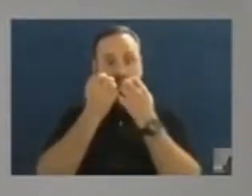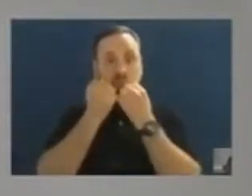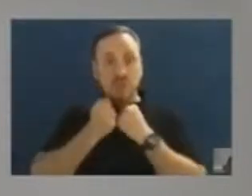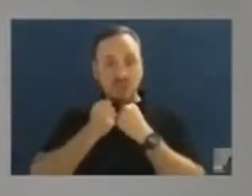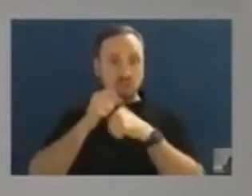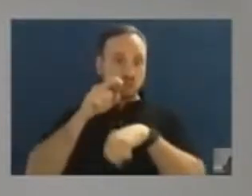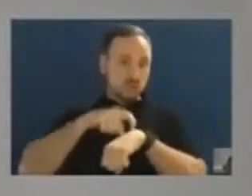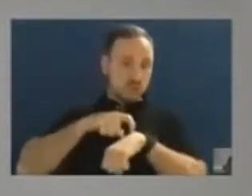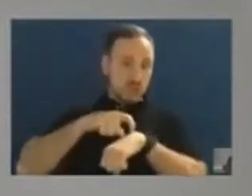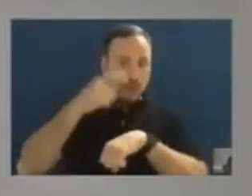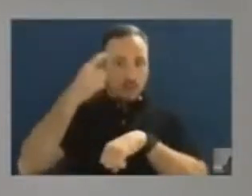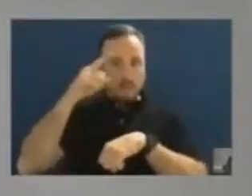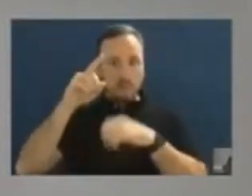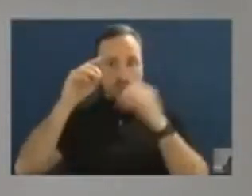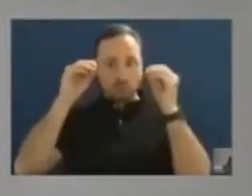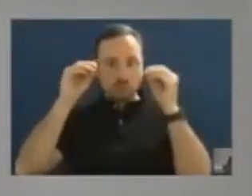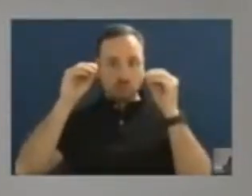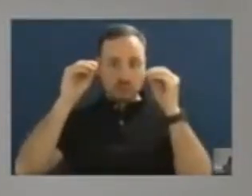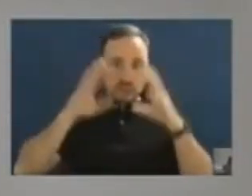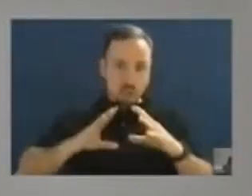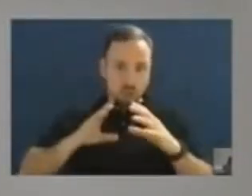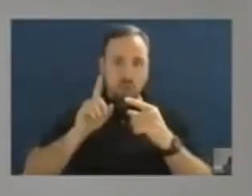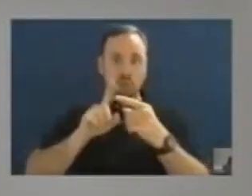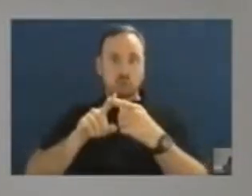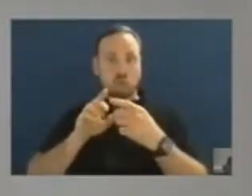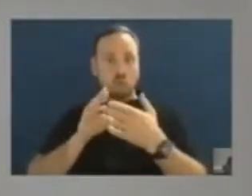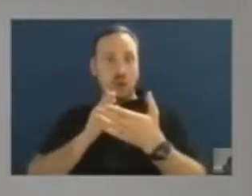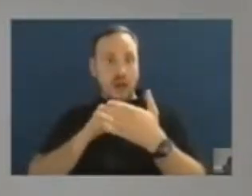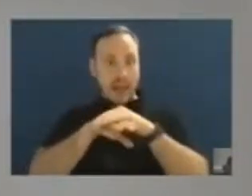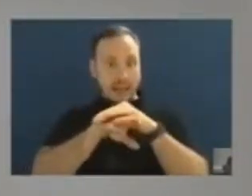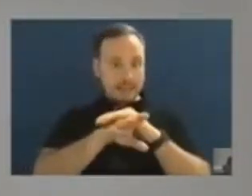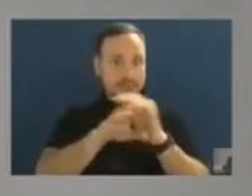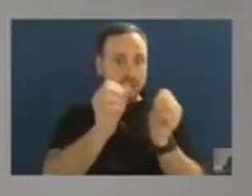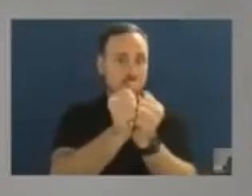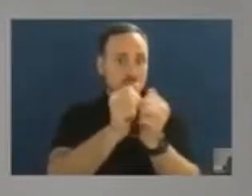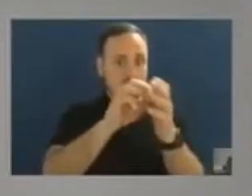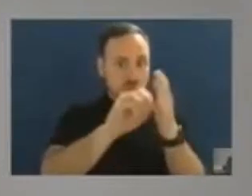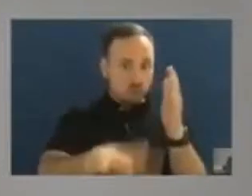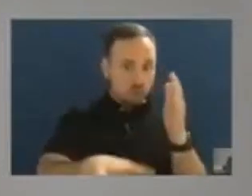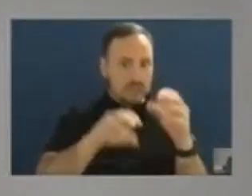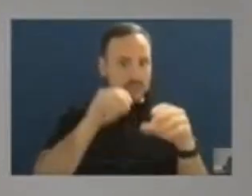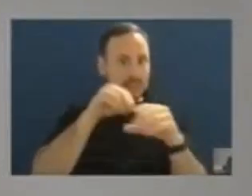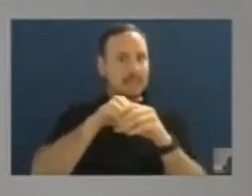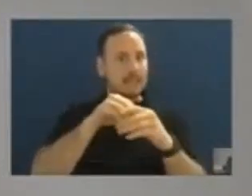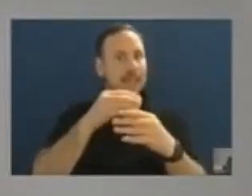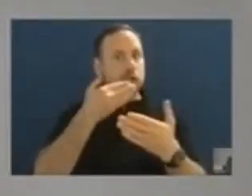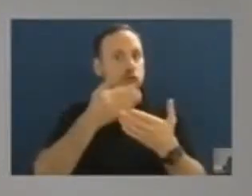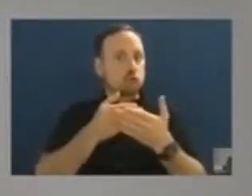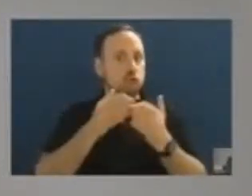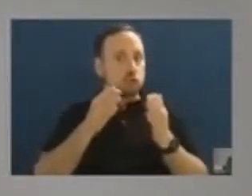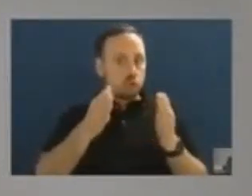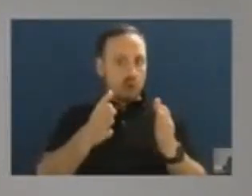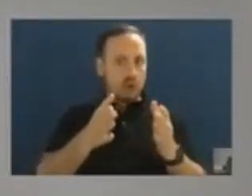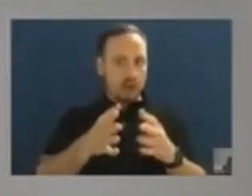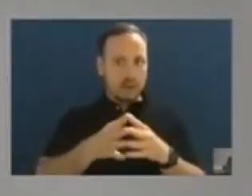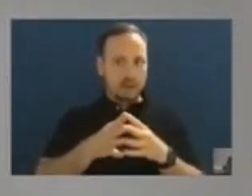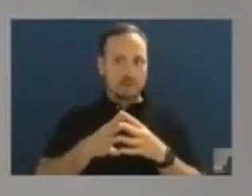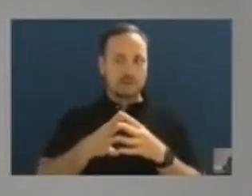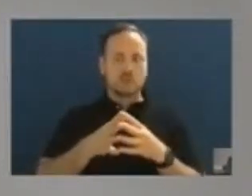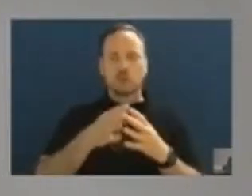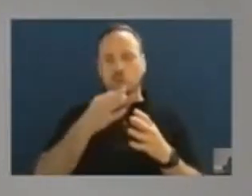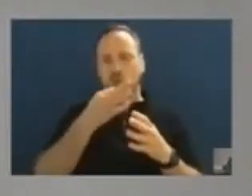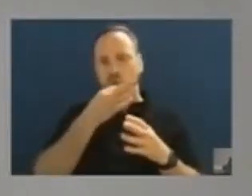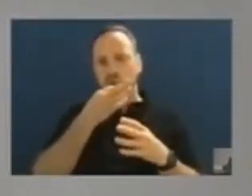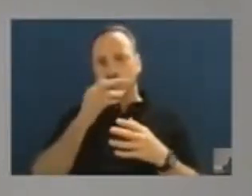to access our teachers in new and meaningful ways. We have a high school curriculum that we've invested in for this space that will be arriving here in the second